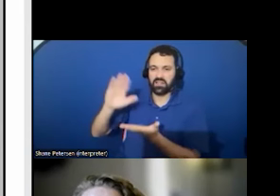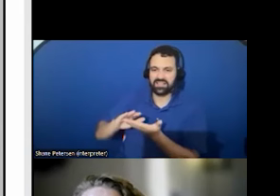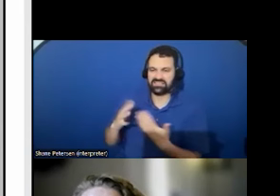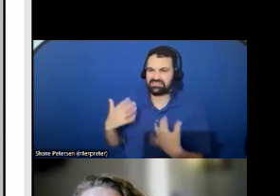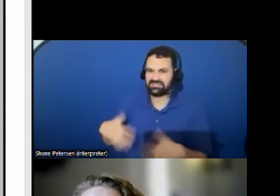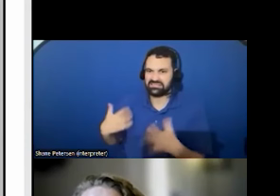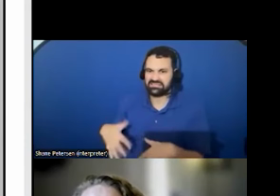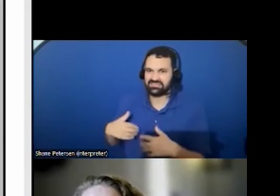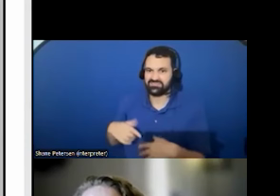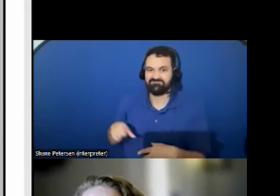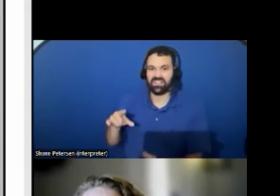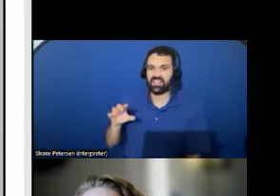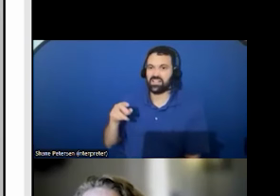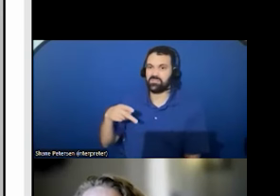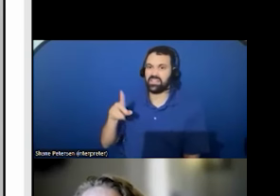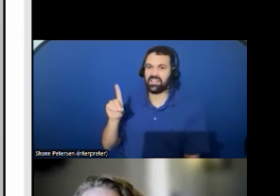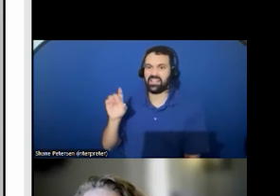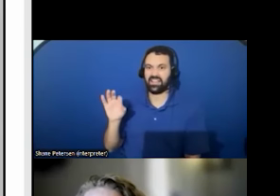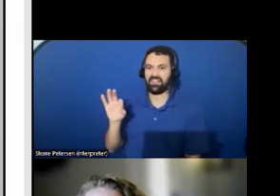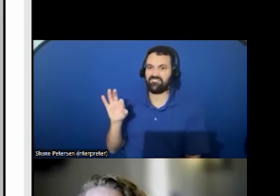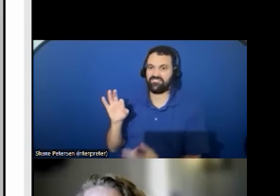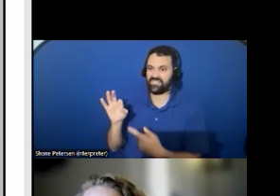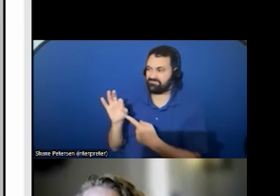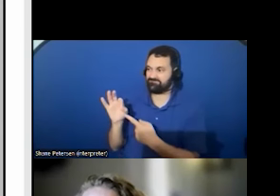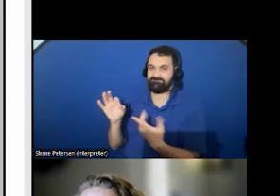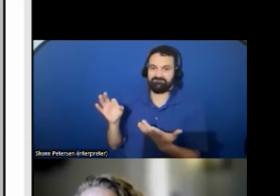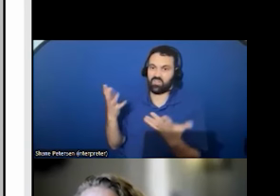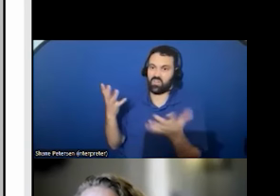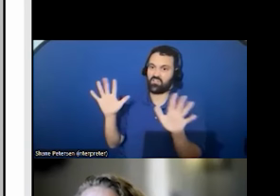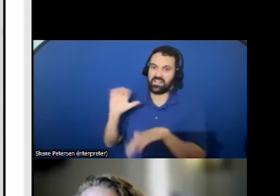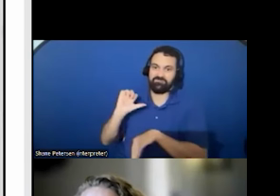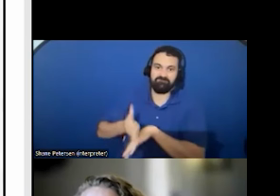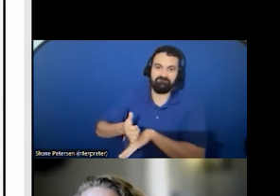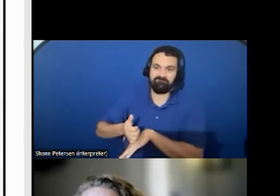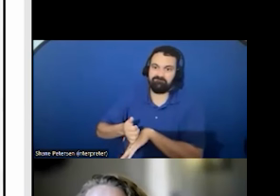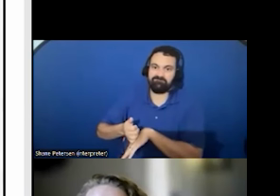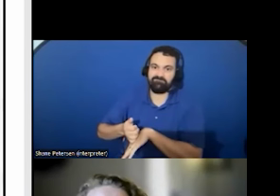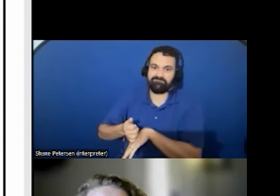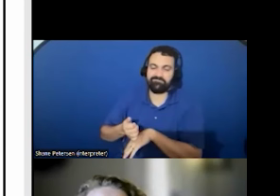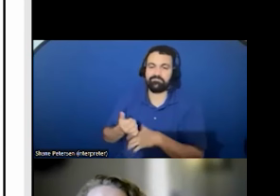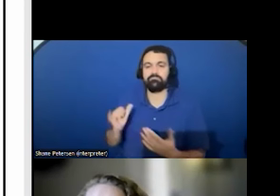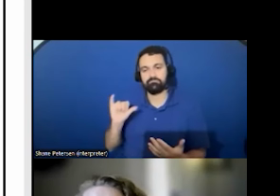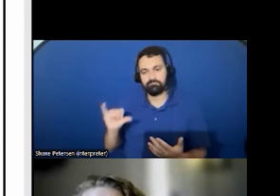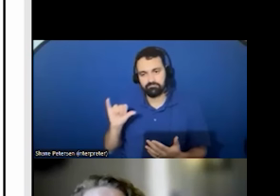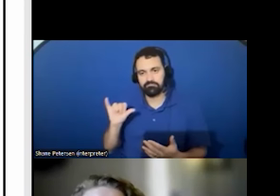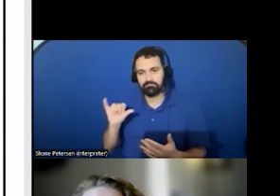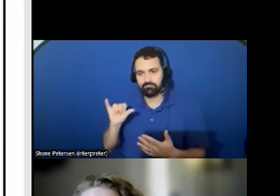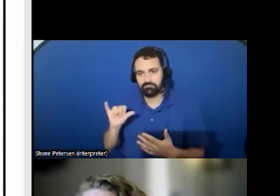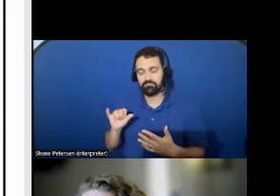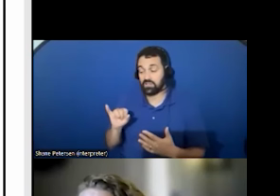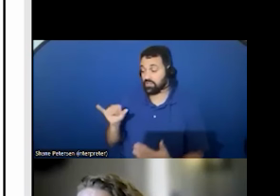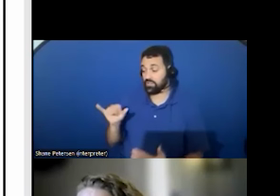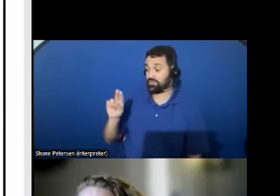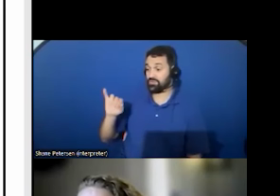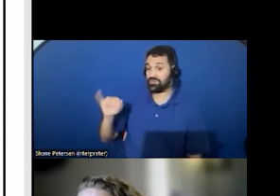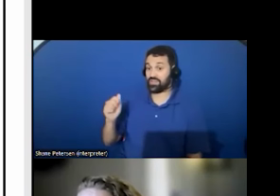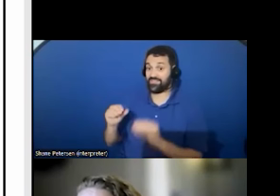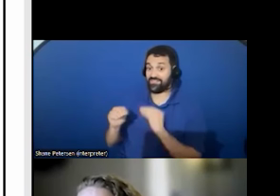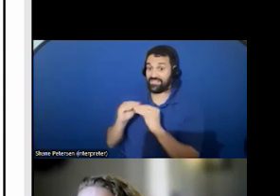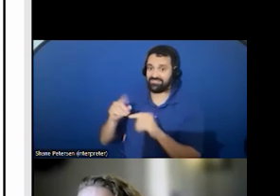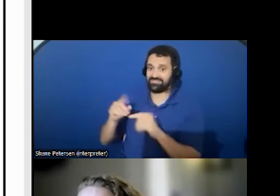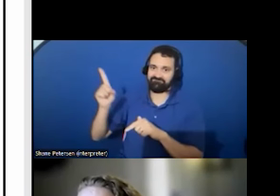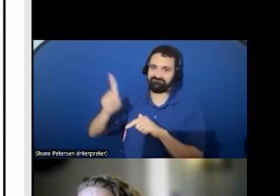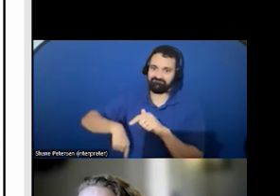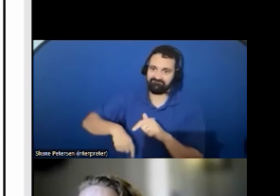is a PDF. This is how it came because it was a journal article. So this is an example of something that Yuja cannot fix.